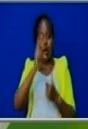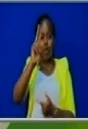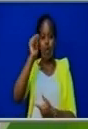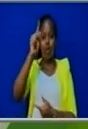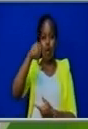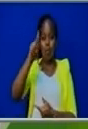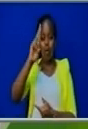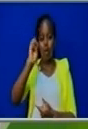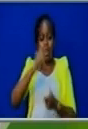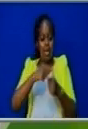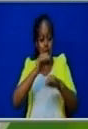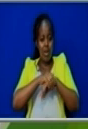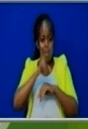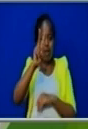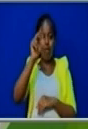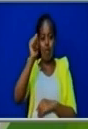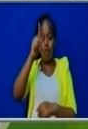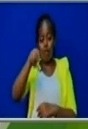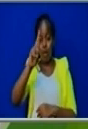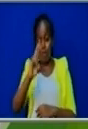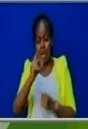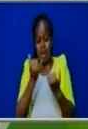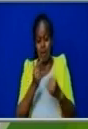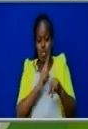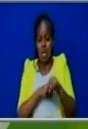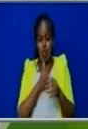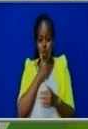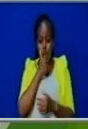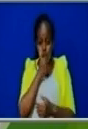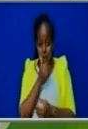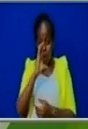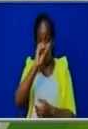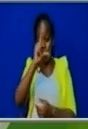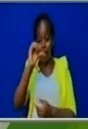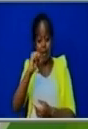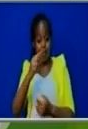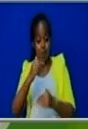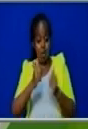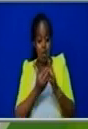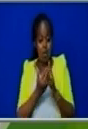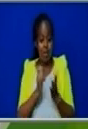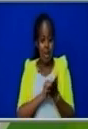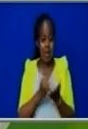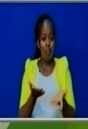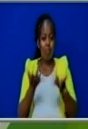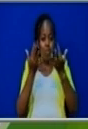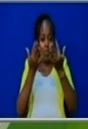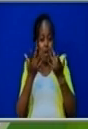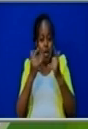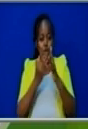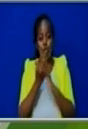vapor. Correct. If you now start cooling down that vapor. that vapor Mhm. through the process we call liquefaction